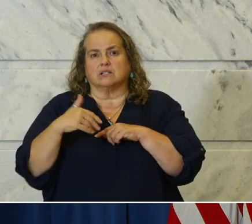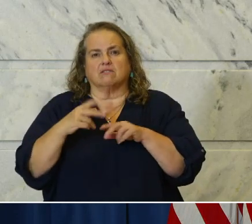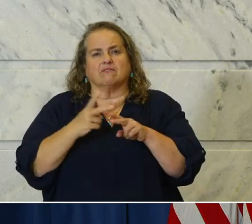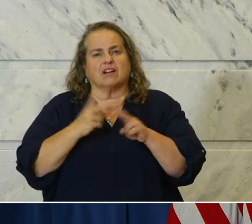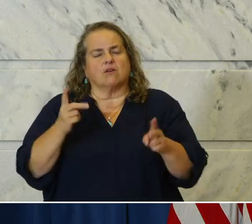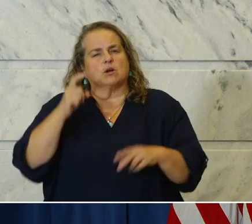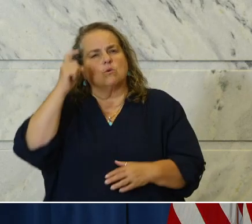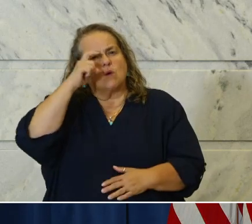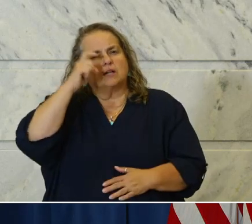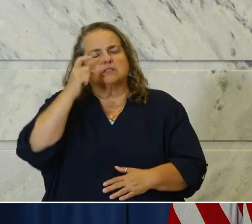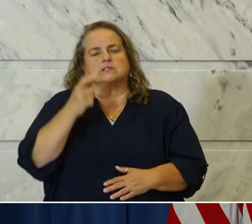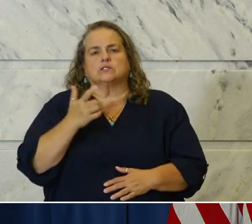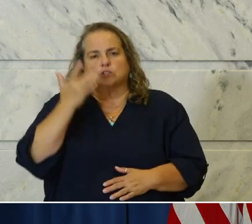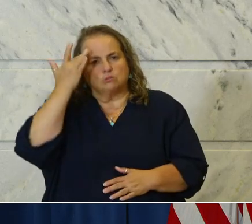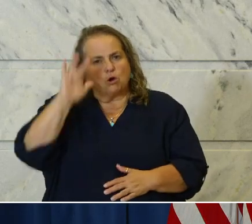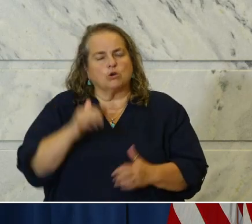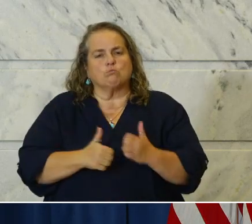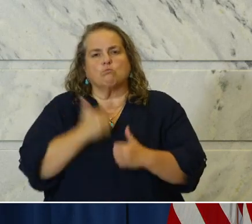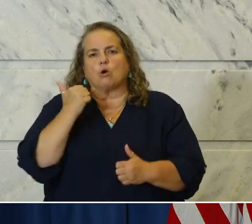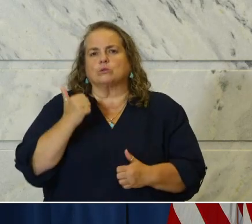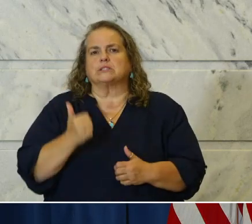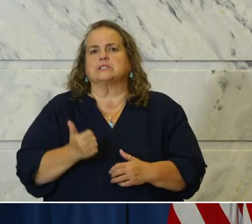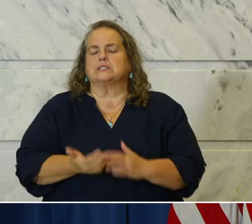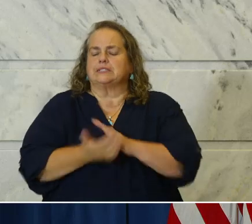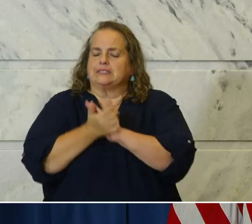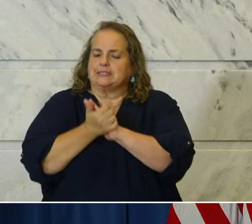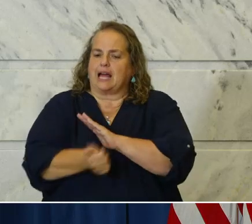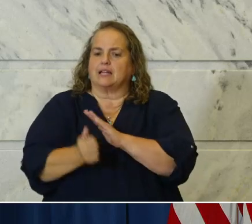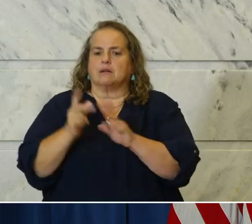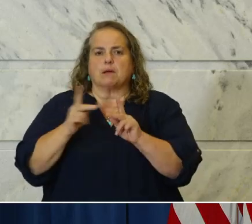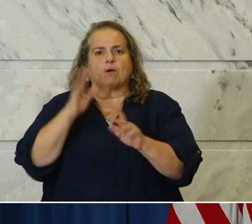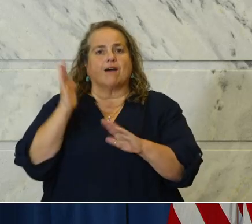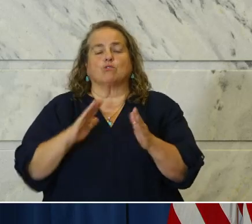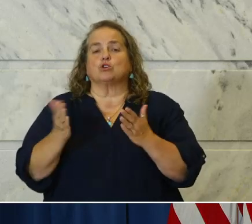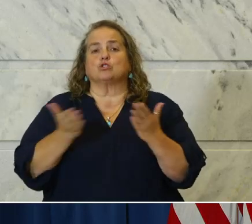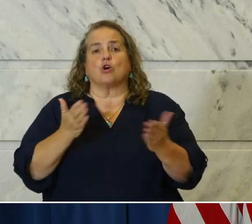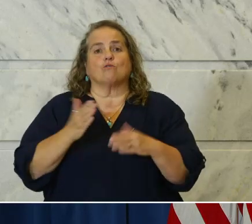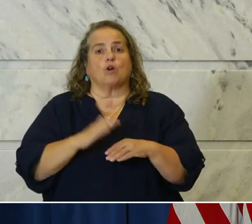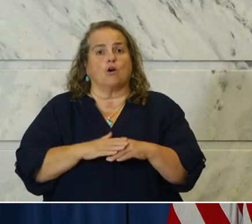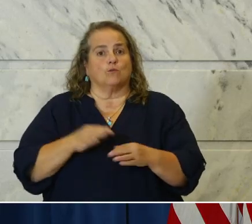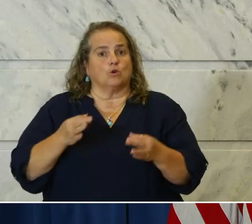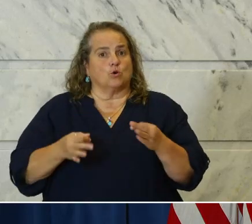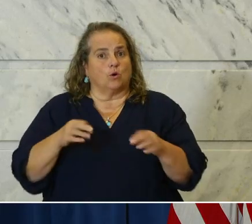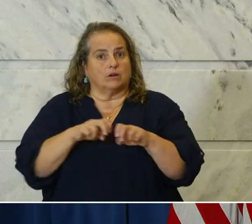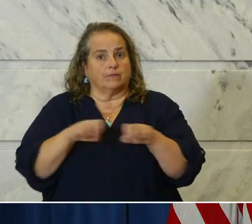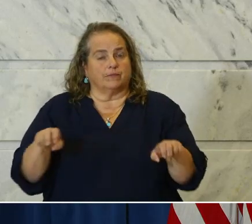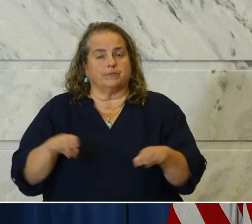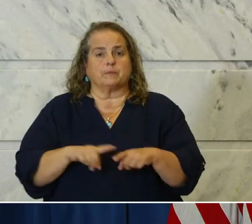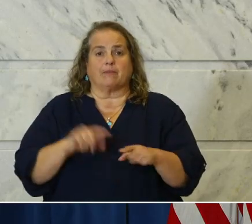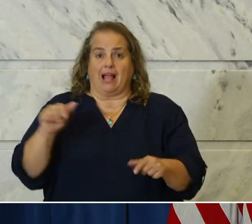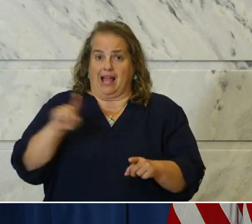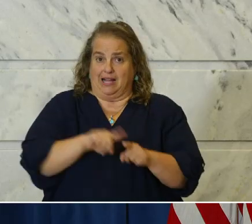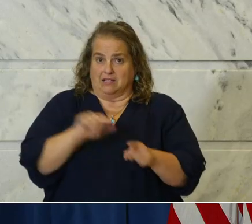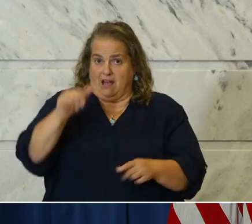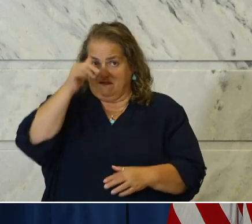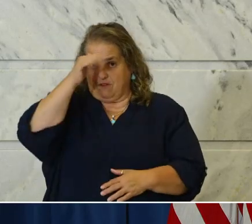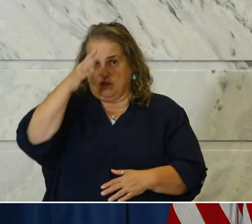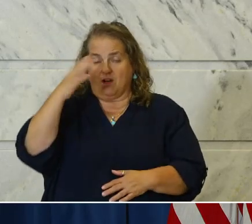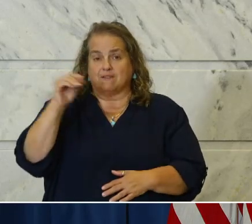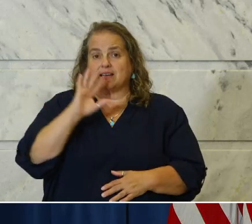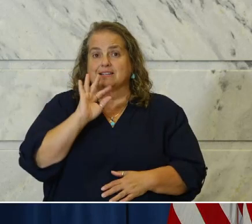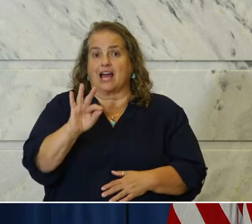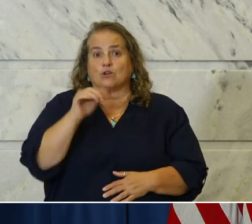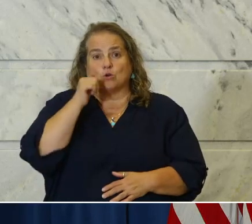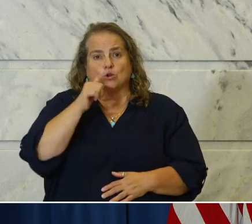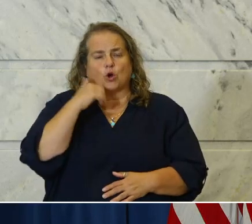very smartest, most talented people that have ever served on the court. As the father of a 9-year-old girl, oh my